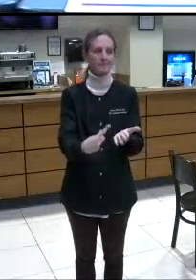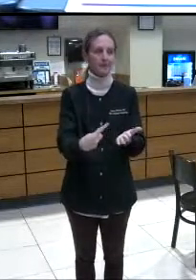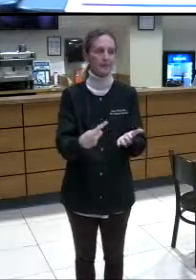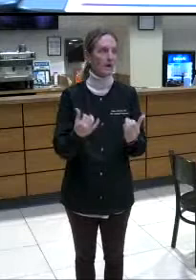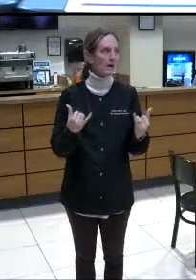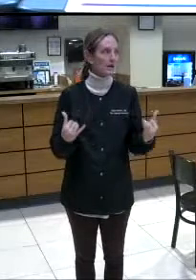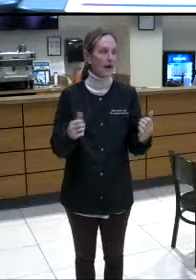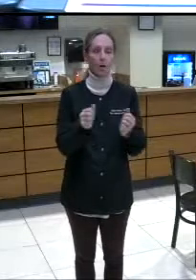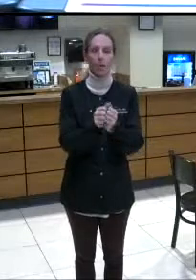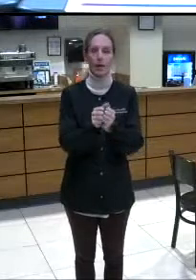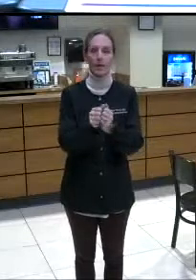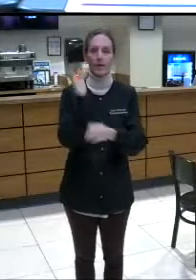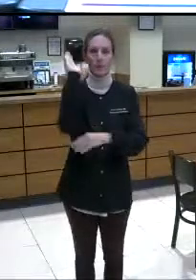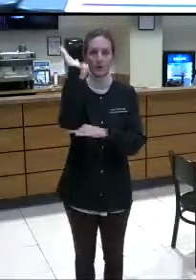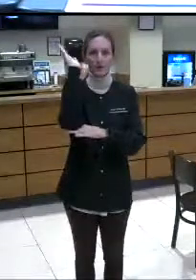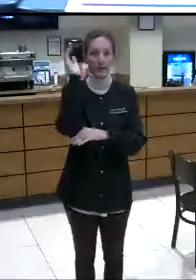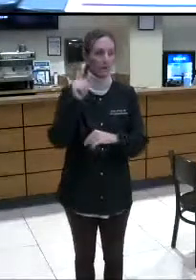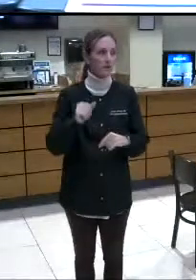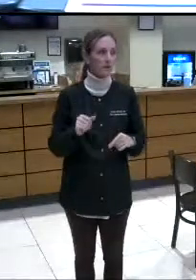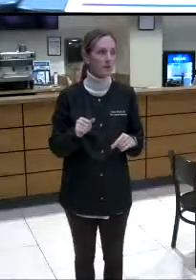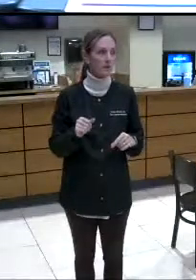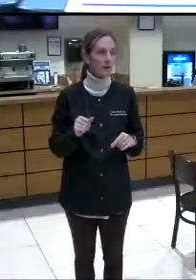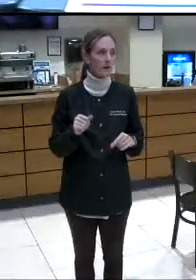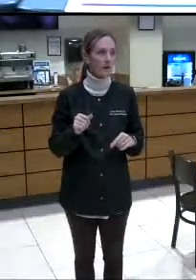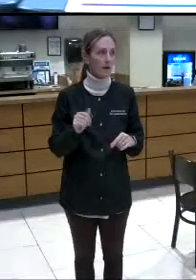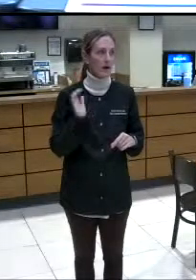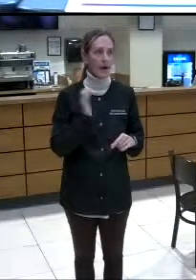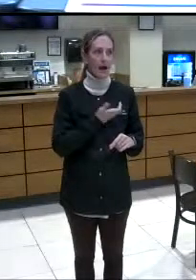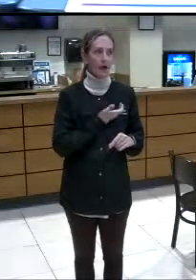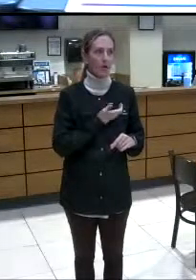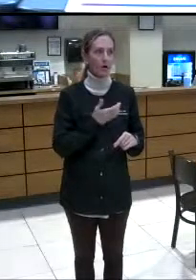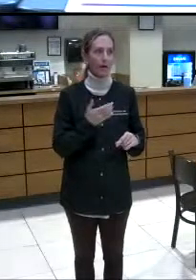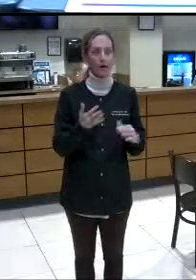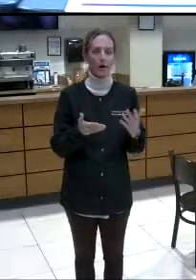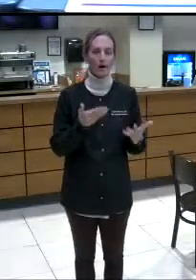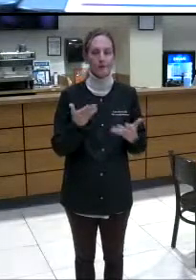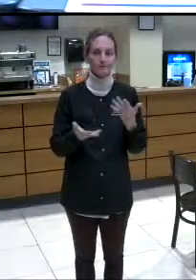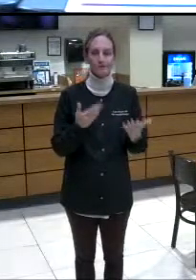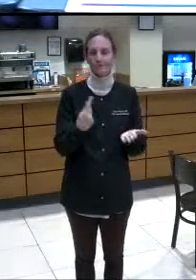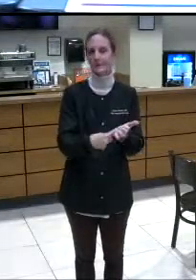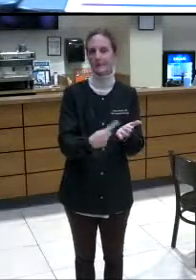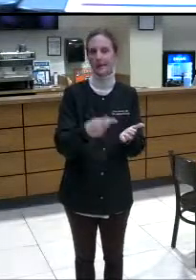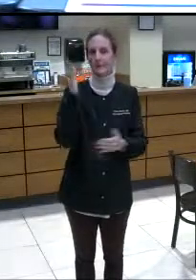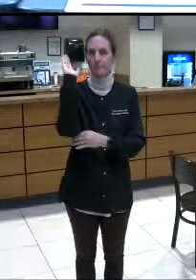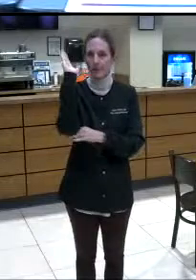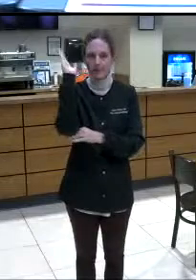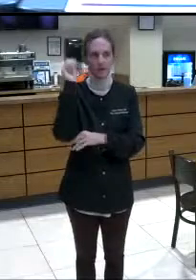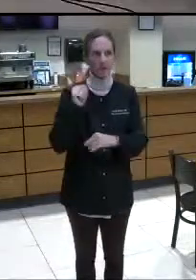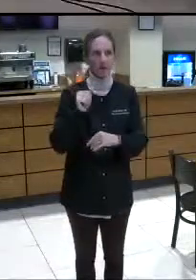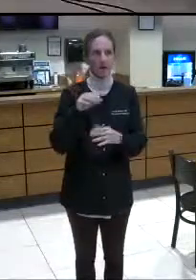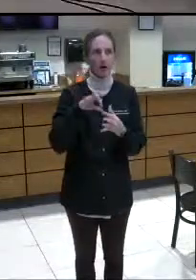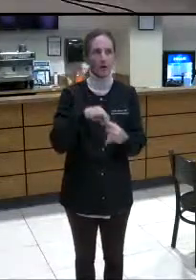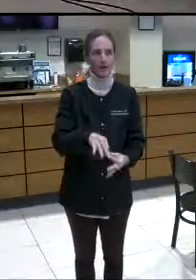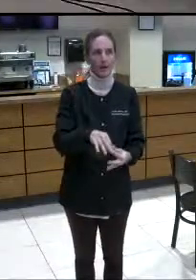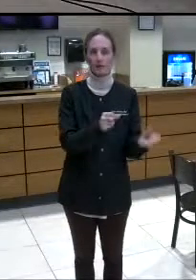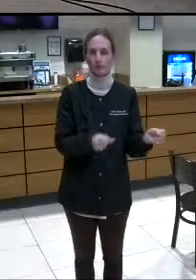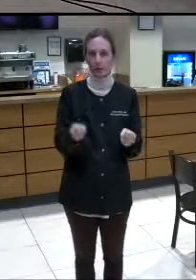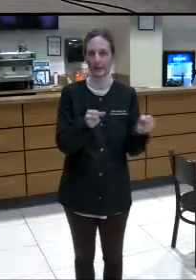under these presentations are discussion and presentations about the strategic